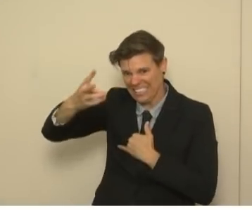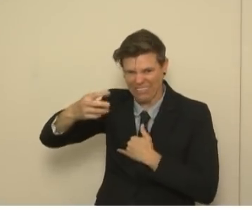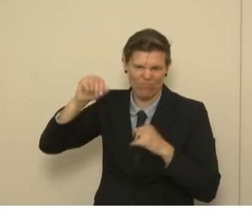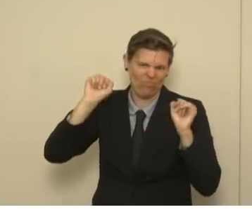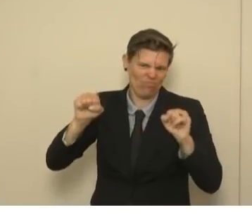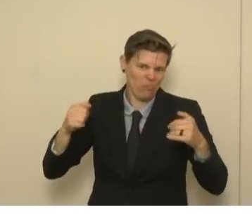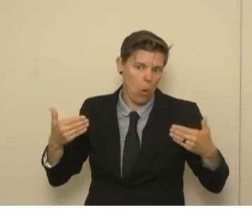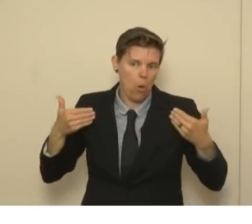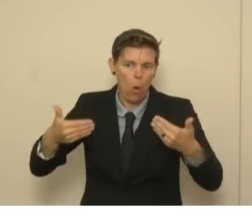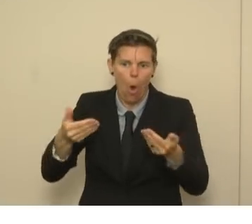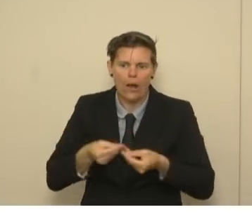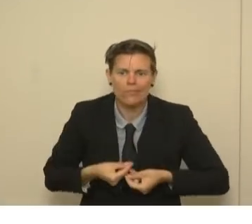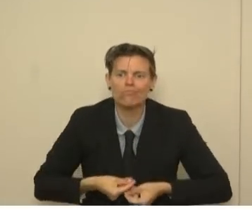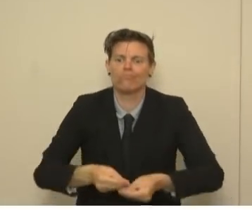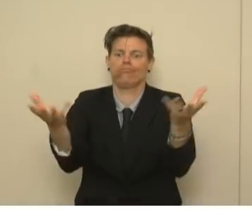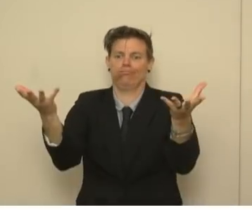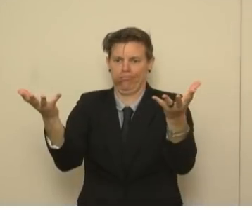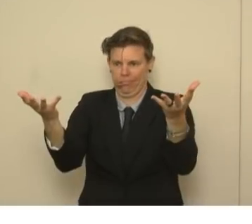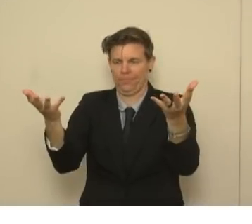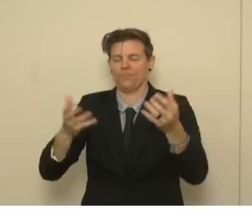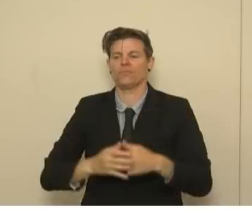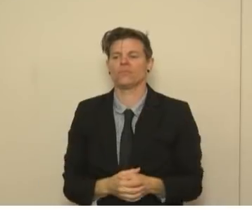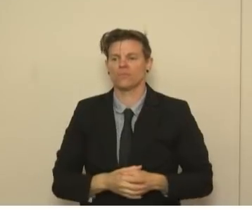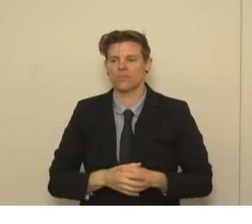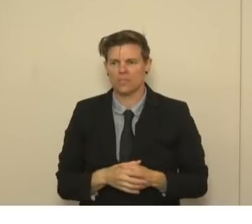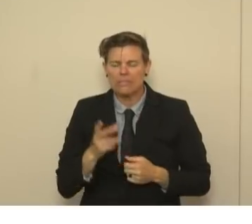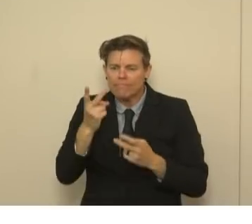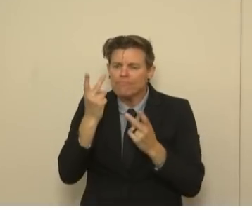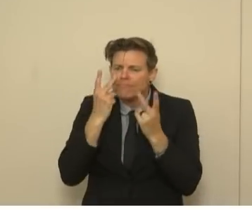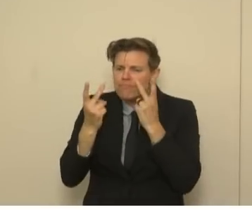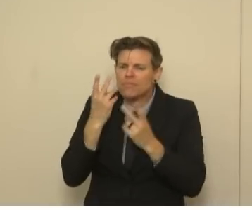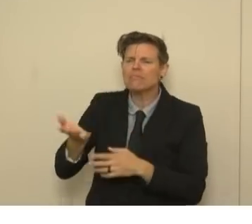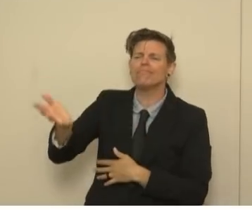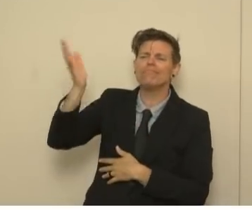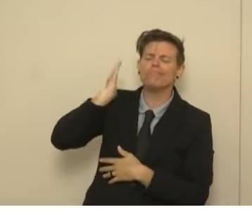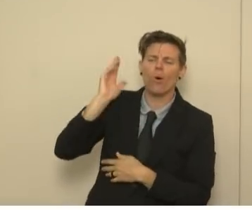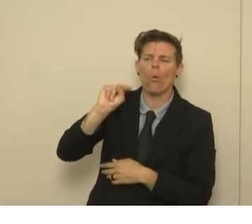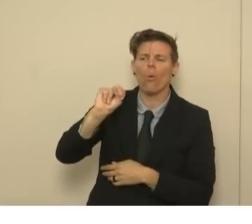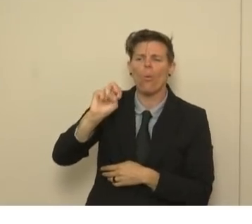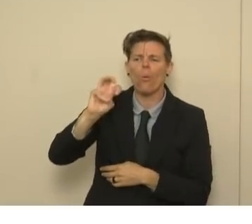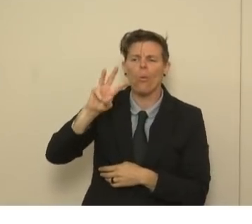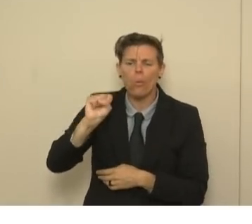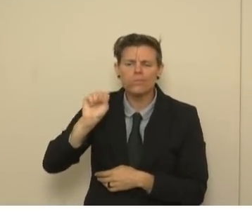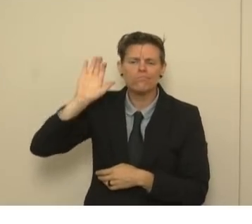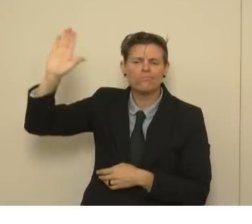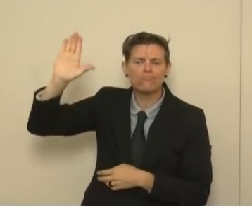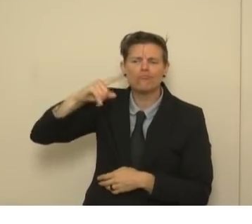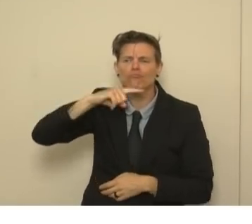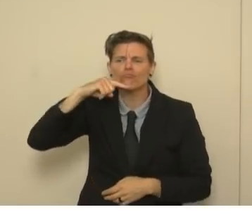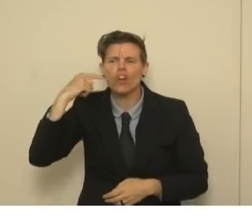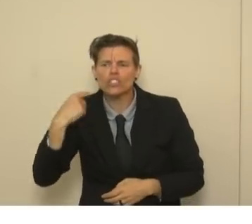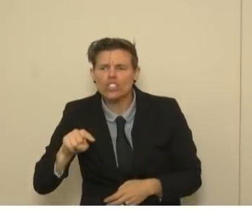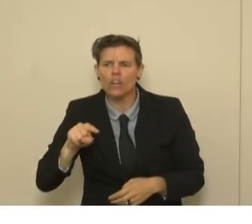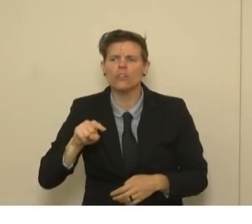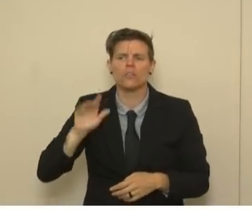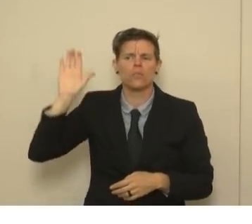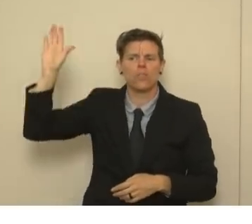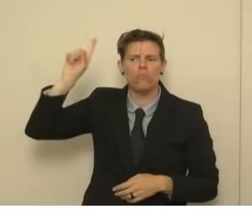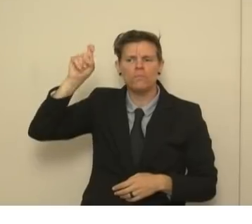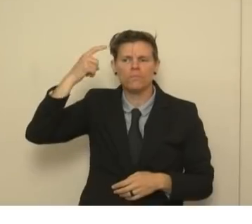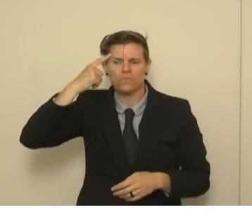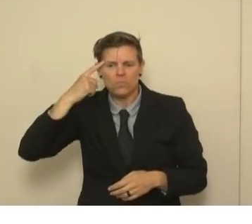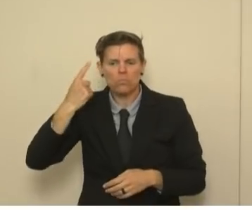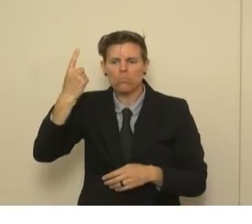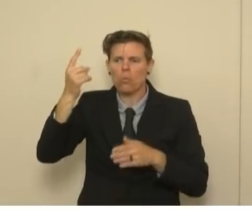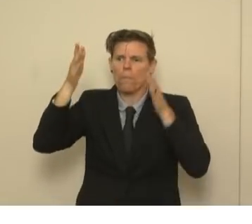placed Russian official's daughter had received the Russian vaccine. I just want to make it clear that that Russian vaccine is